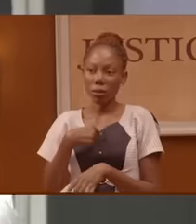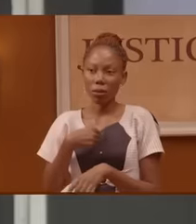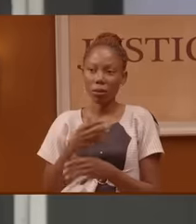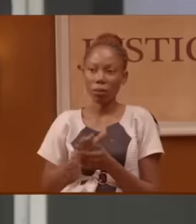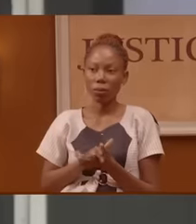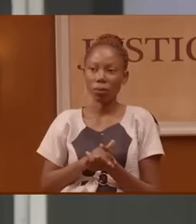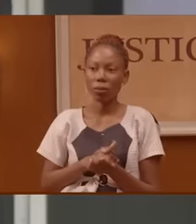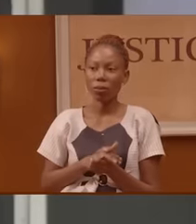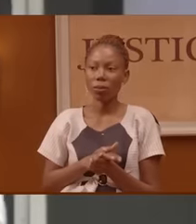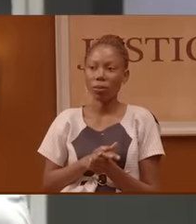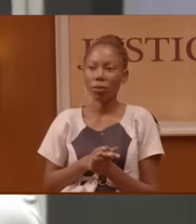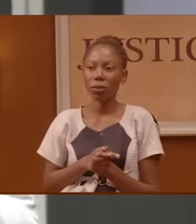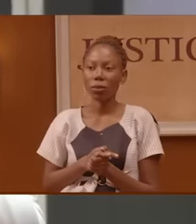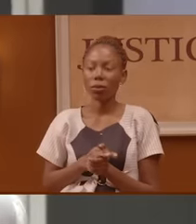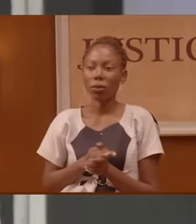crying